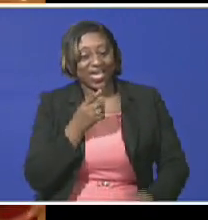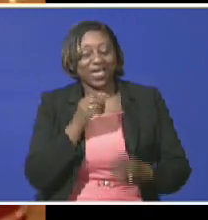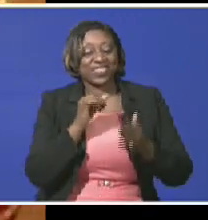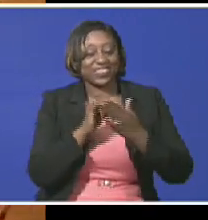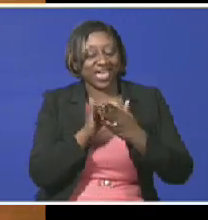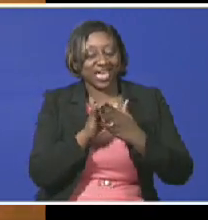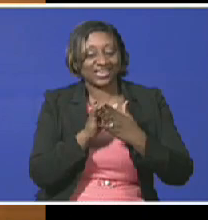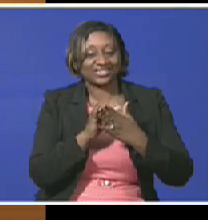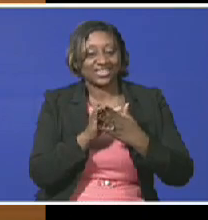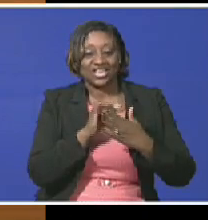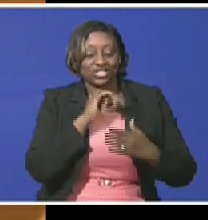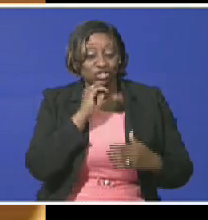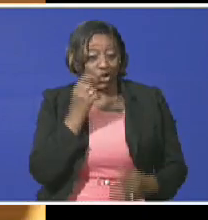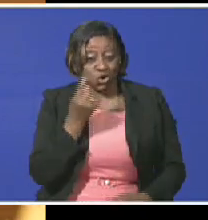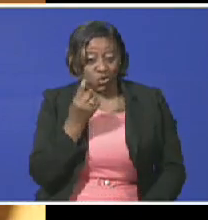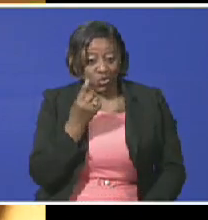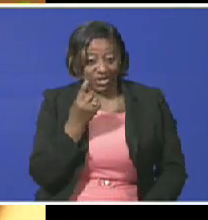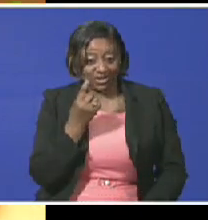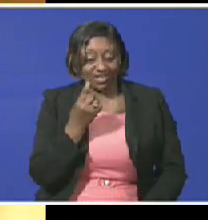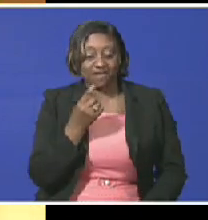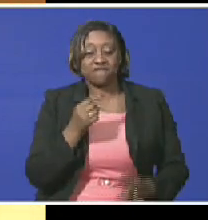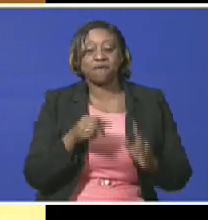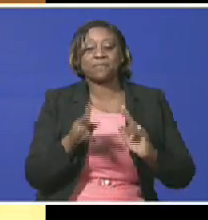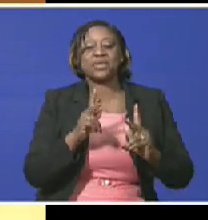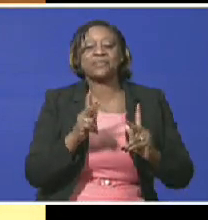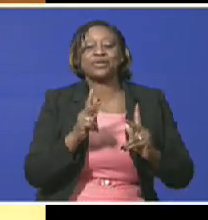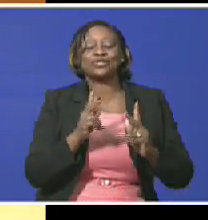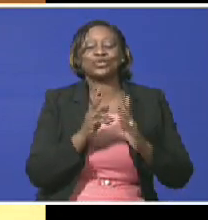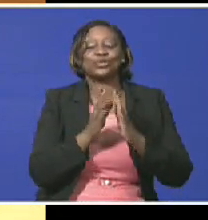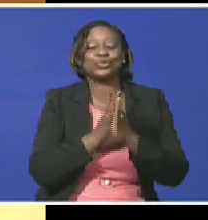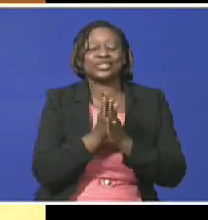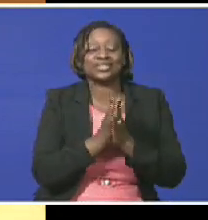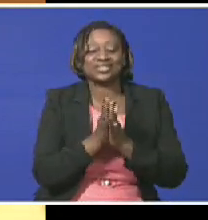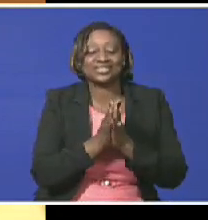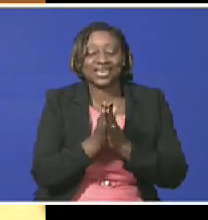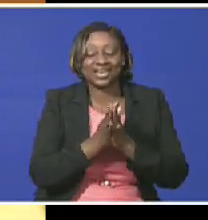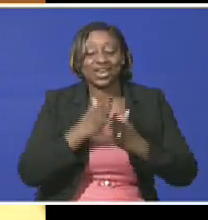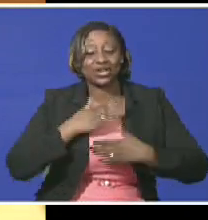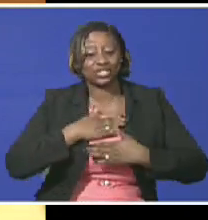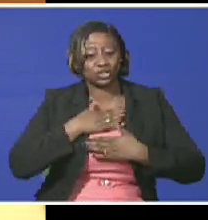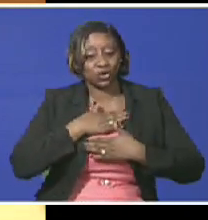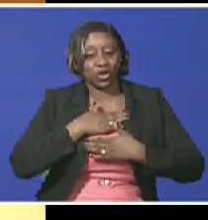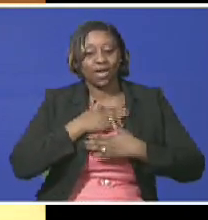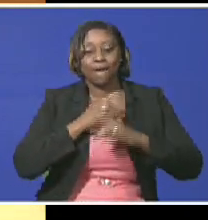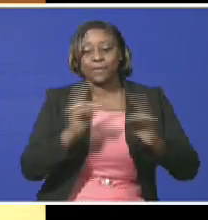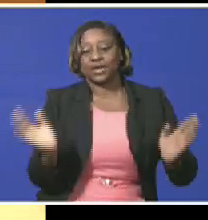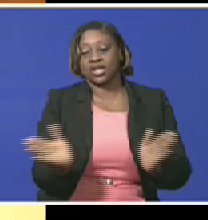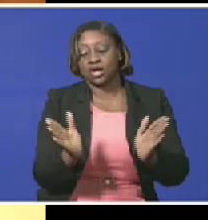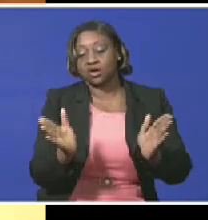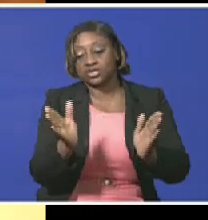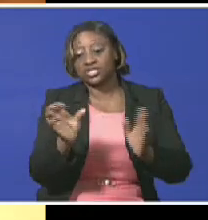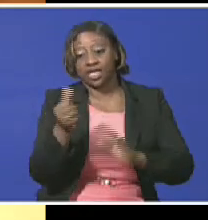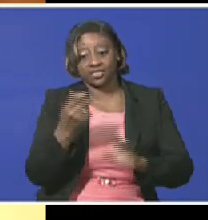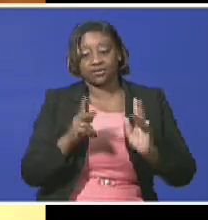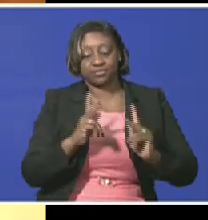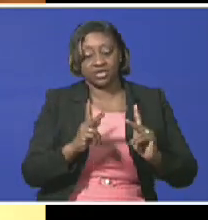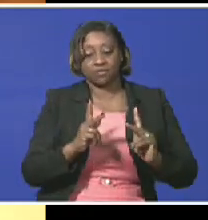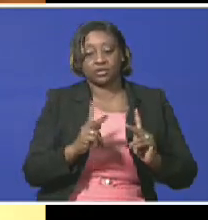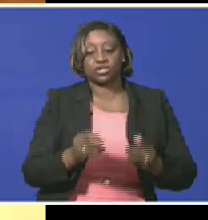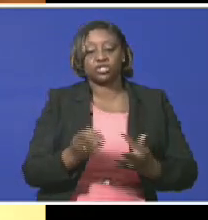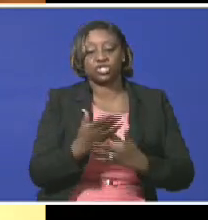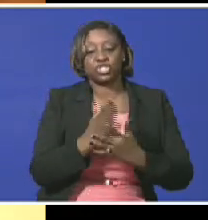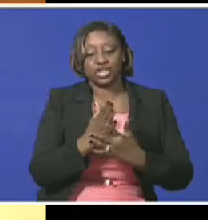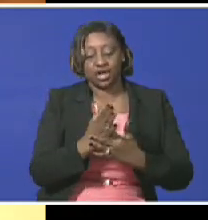I hope that is not only for persons to enjoy, but that it also inspires other people to also share this Christmas joy